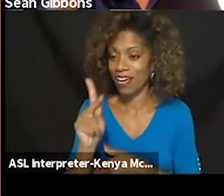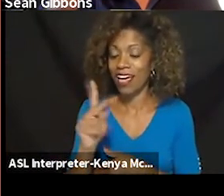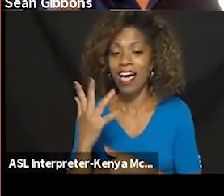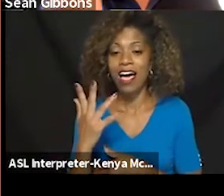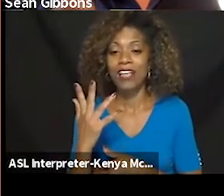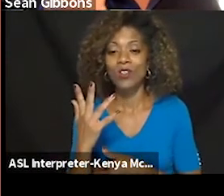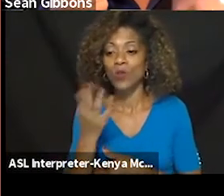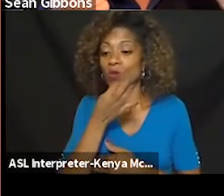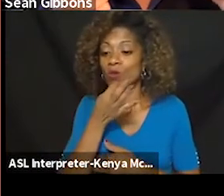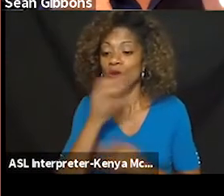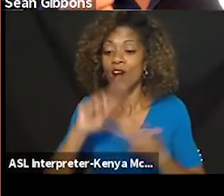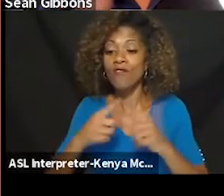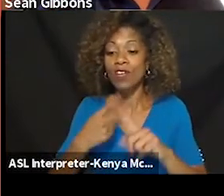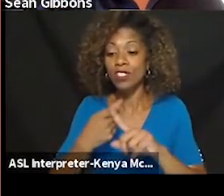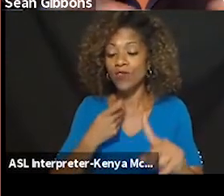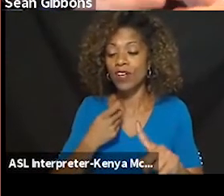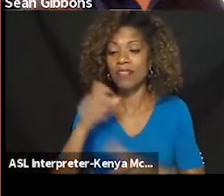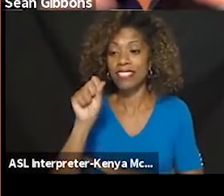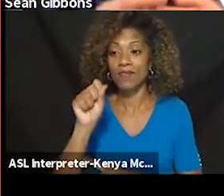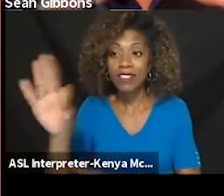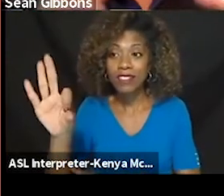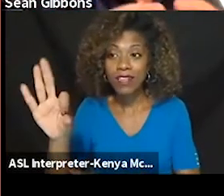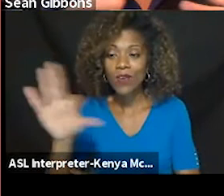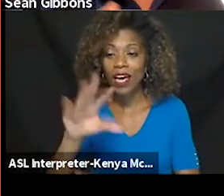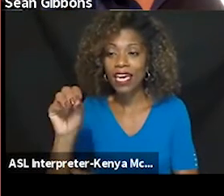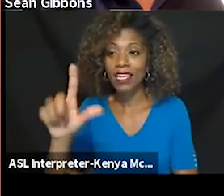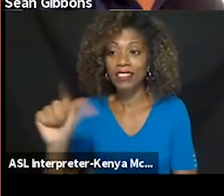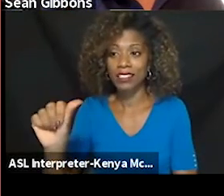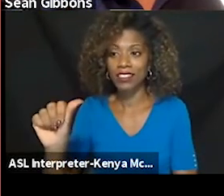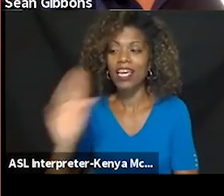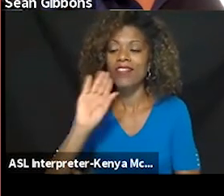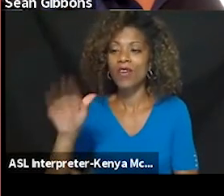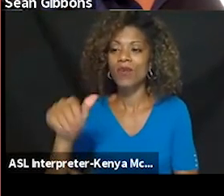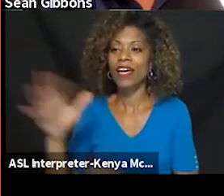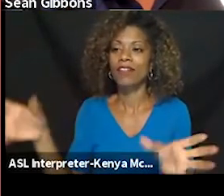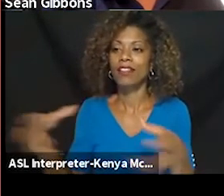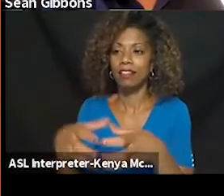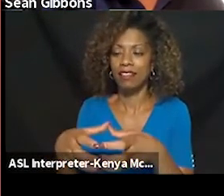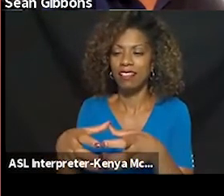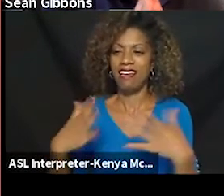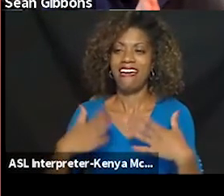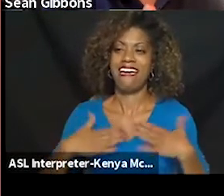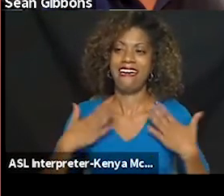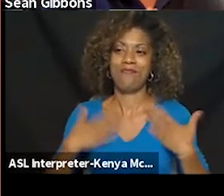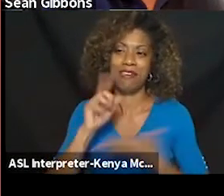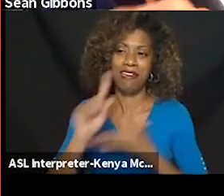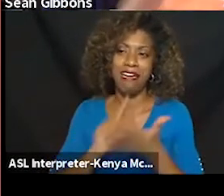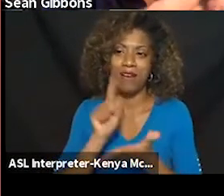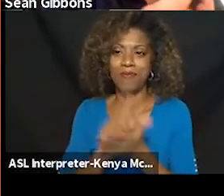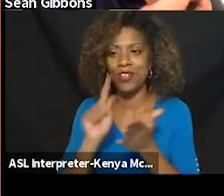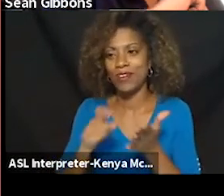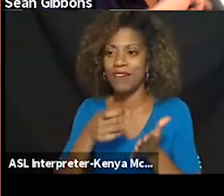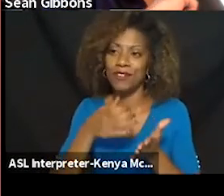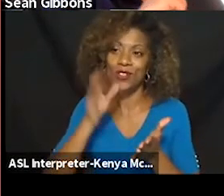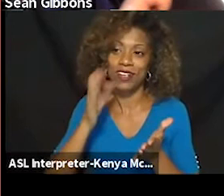friends from San Francisco and Los Angeles are actually collaborating to have a happy hour. So if you'd like to join them for a couple libations, I'm sure they'd be happy to see you. And